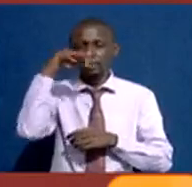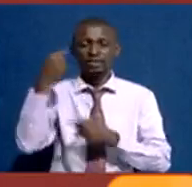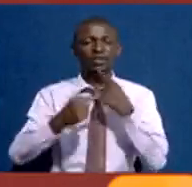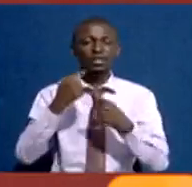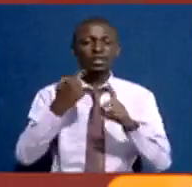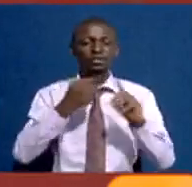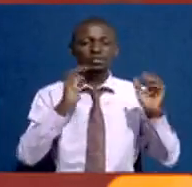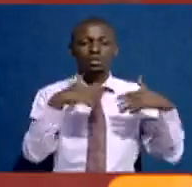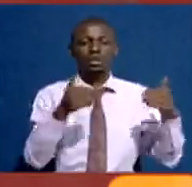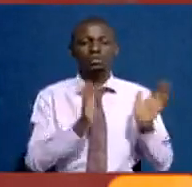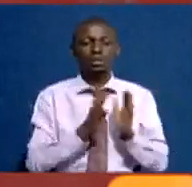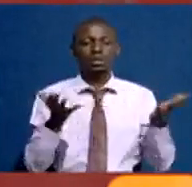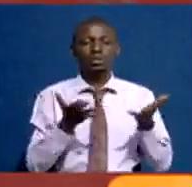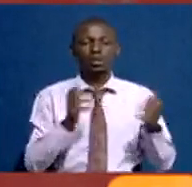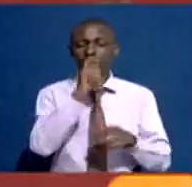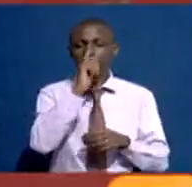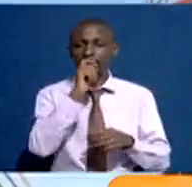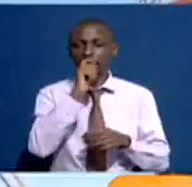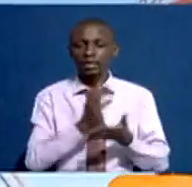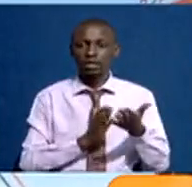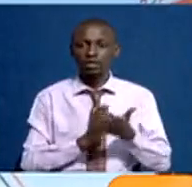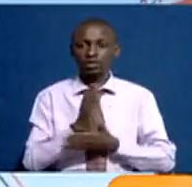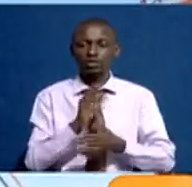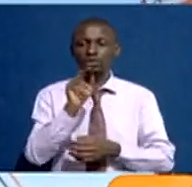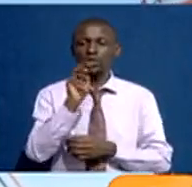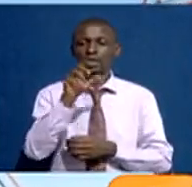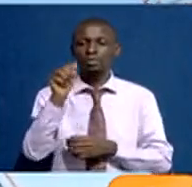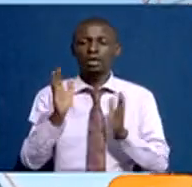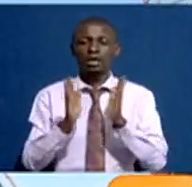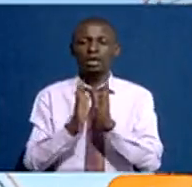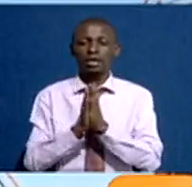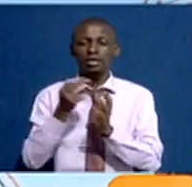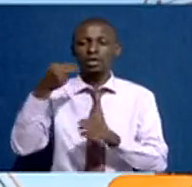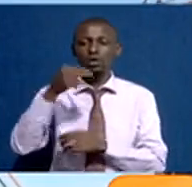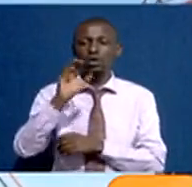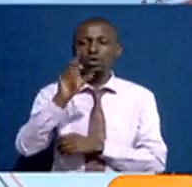LPG farms in Tanzania through the Namanga and Holili border posts, and